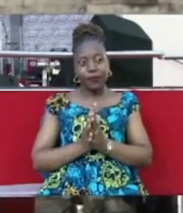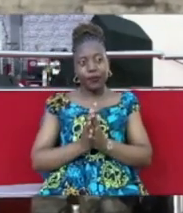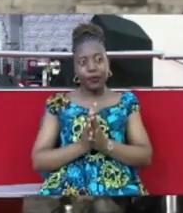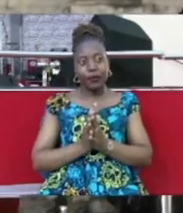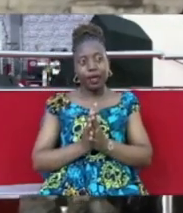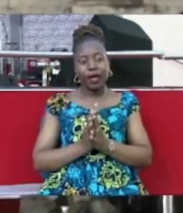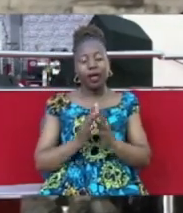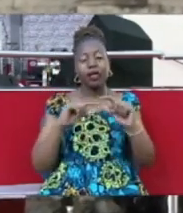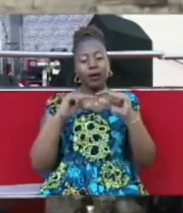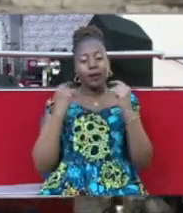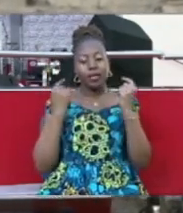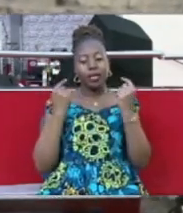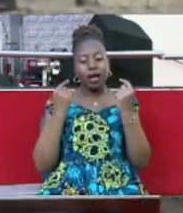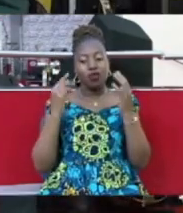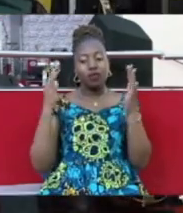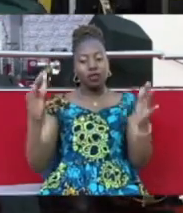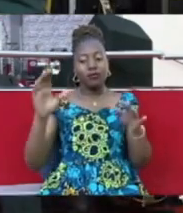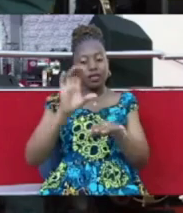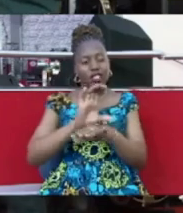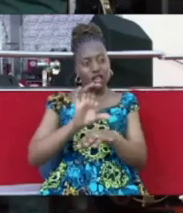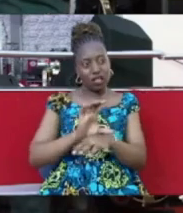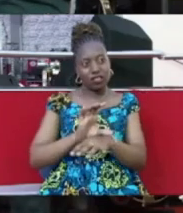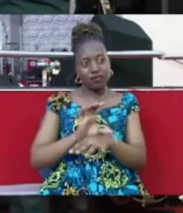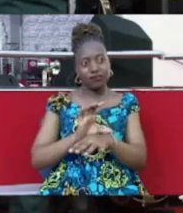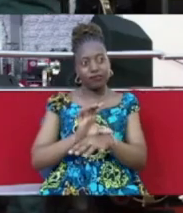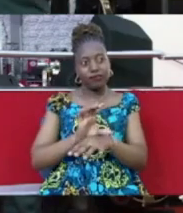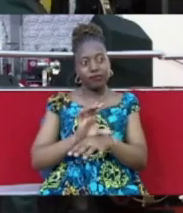the pastor of this mega church, as the story goes,